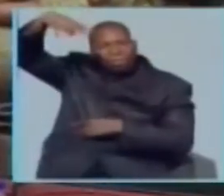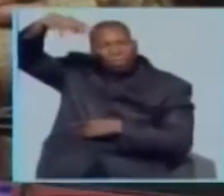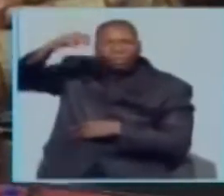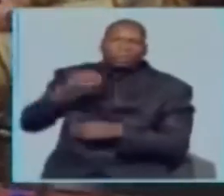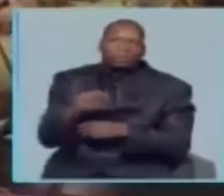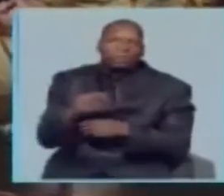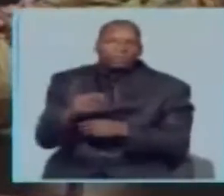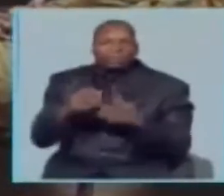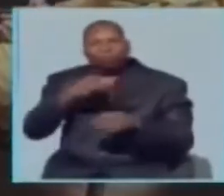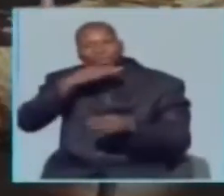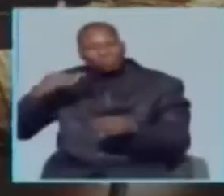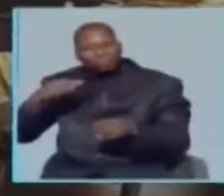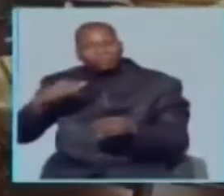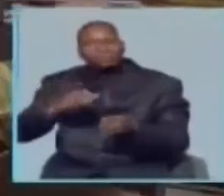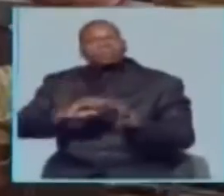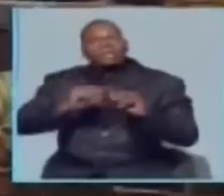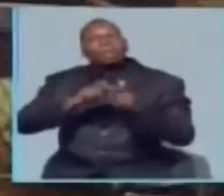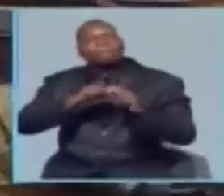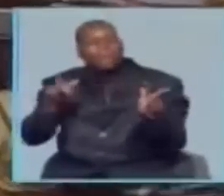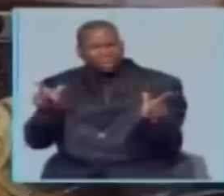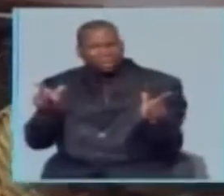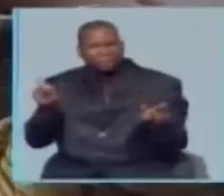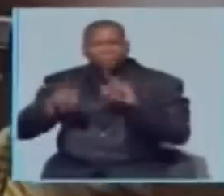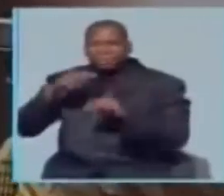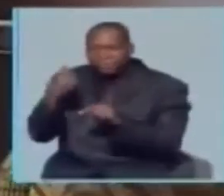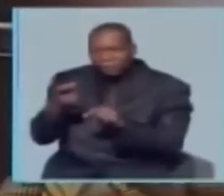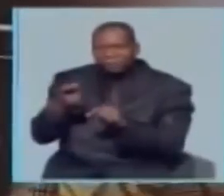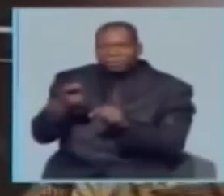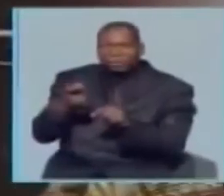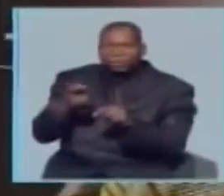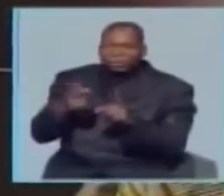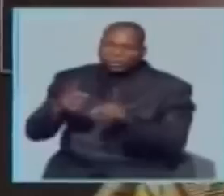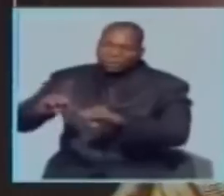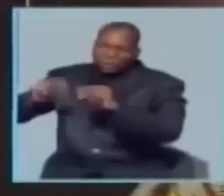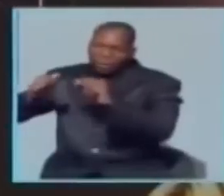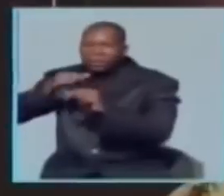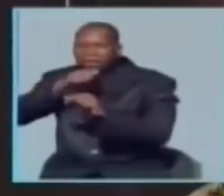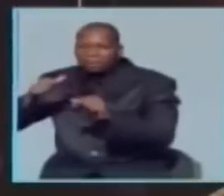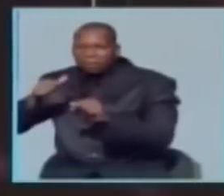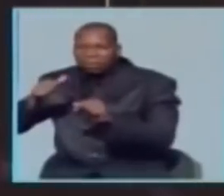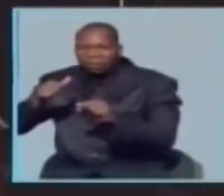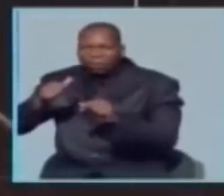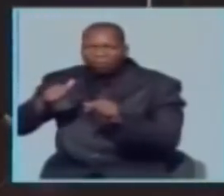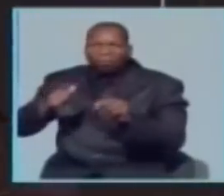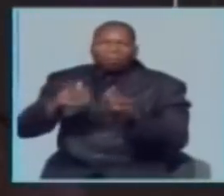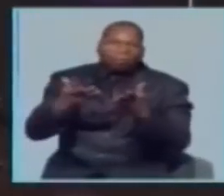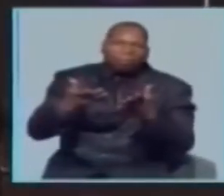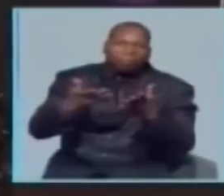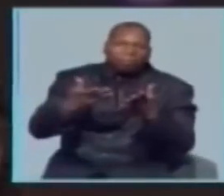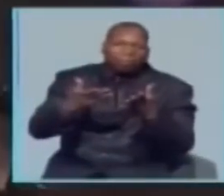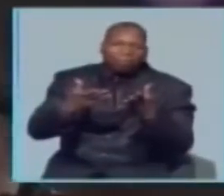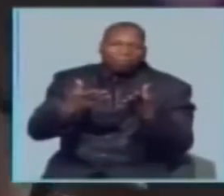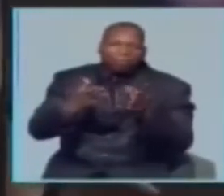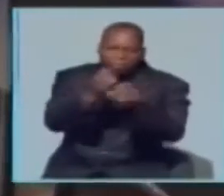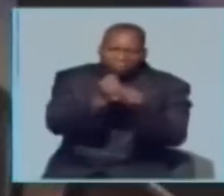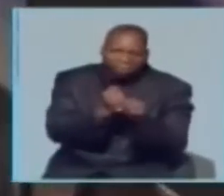lot of land, and people do say it takes away from agriculture and then impedes on